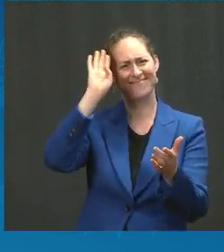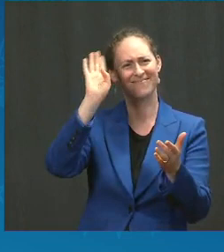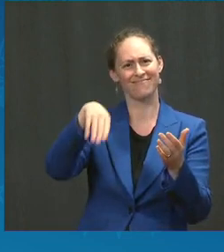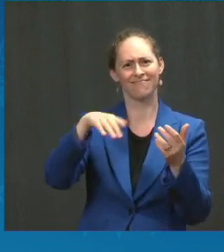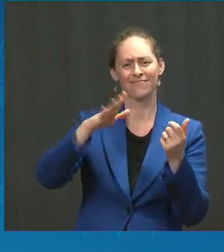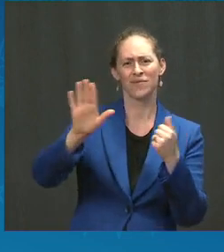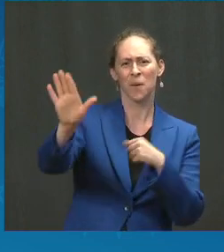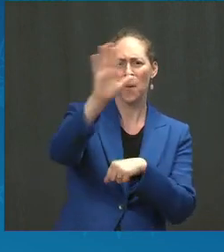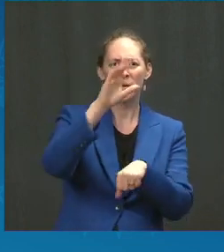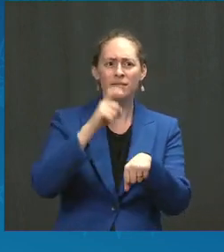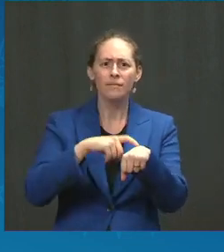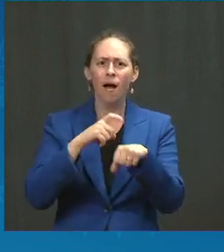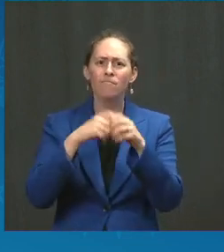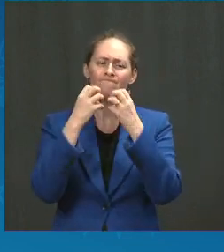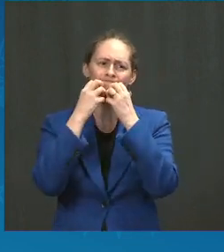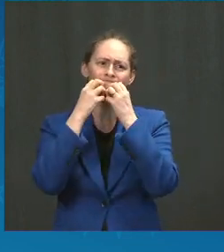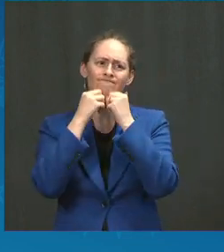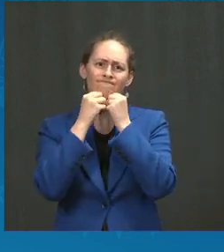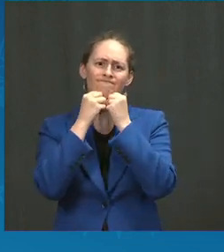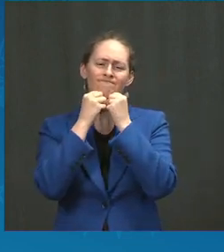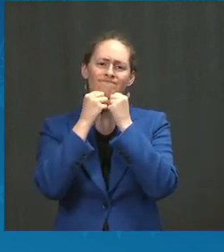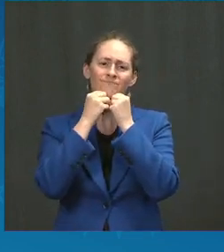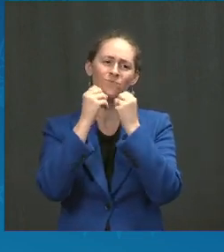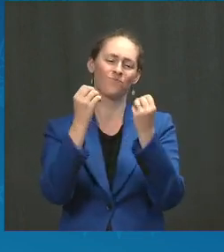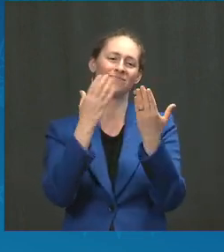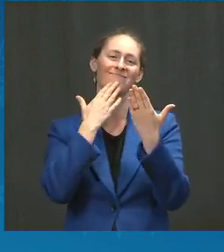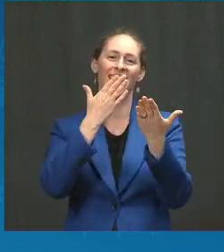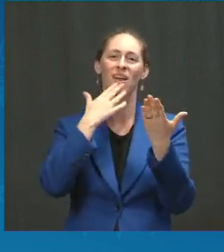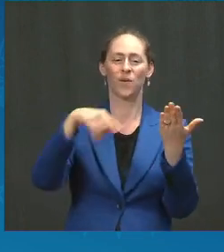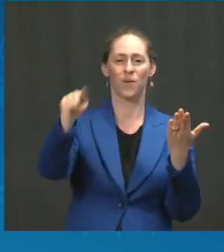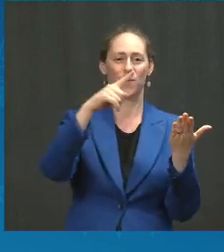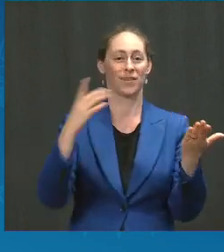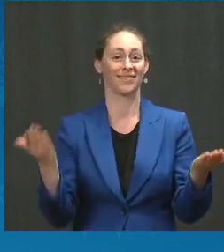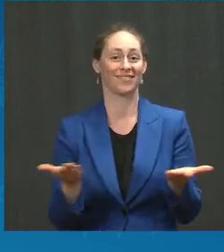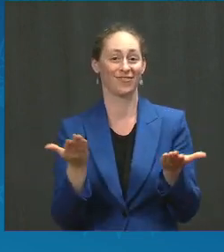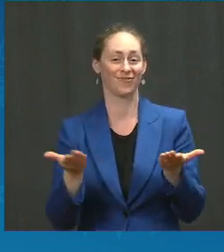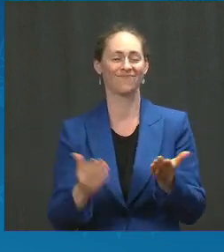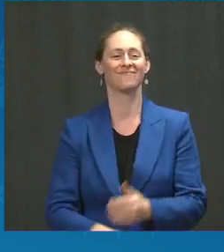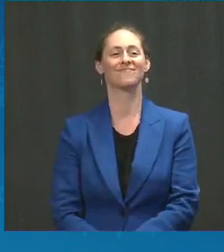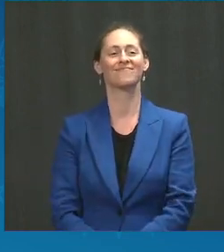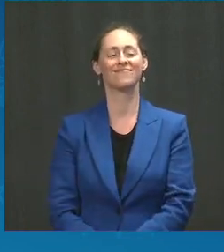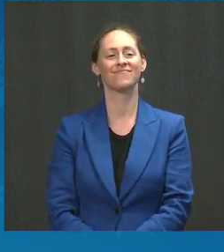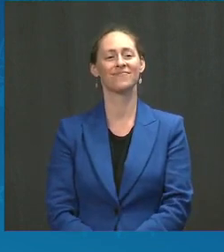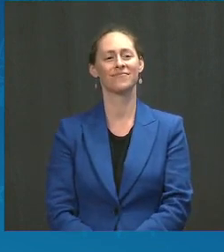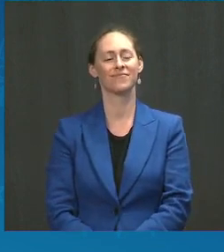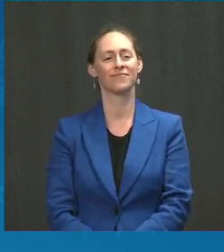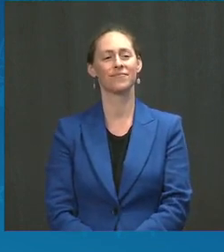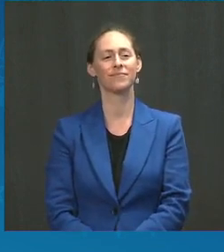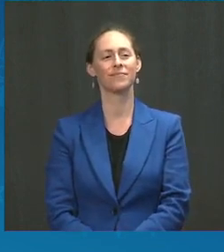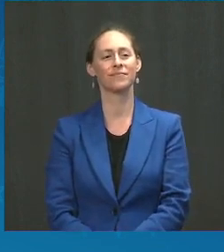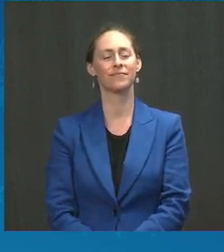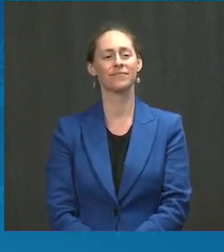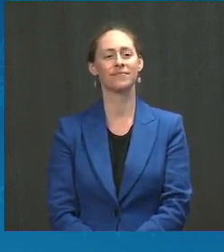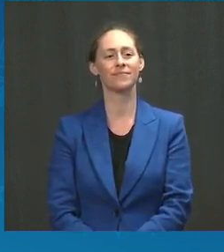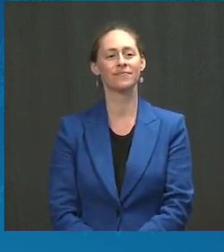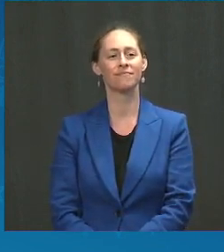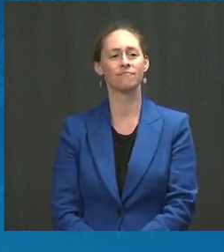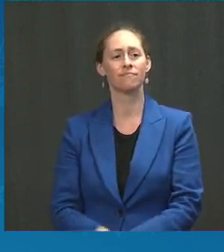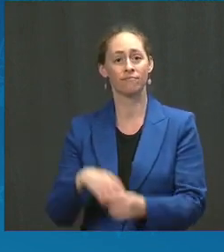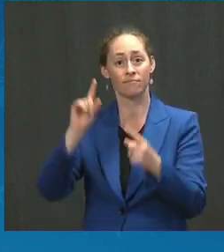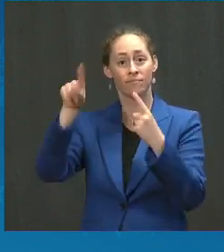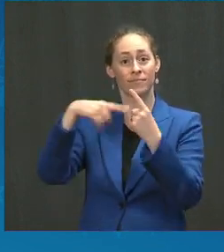today. Shortly after the Biden-Harris administration took office, the Public-Private Strategies Institute was proud to partner with the US Small